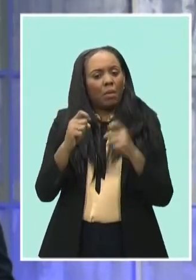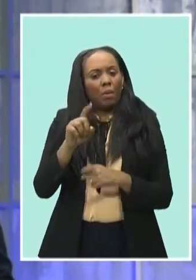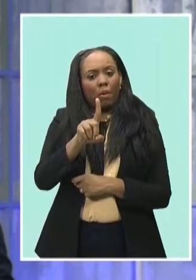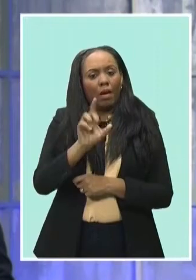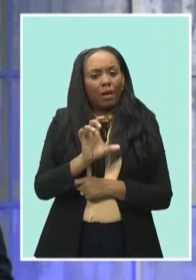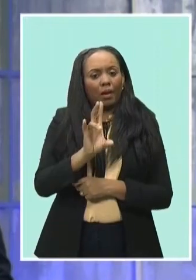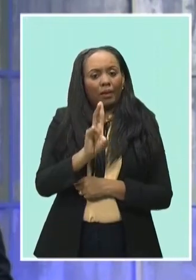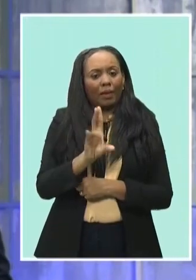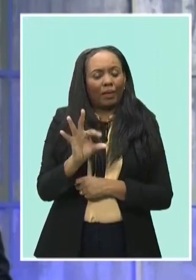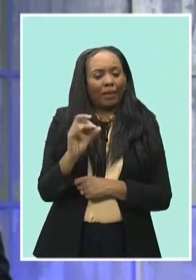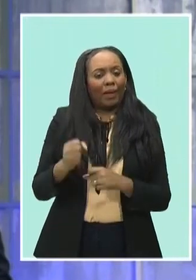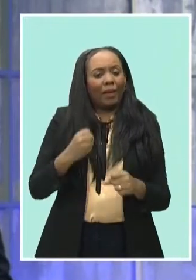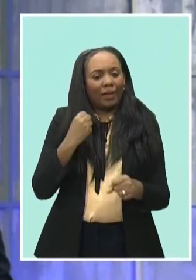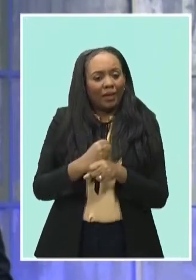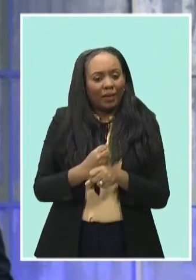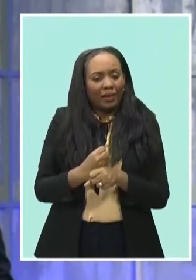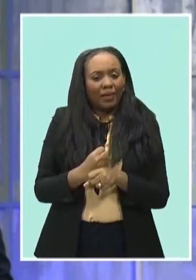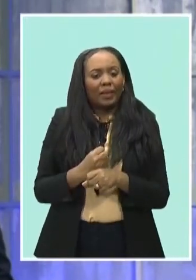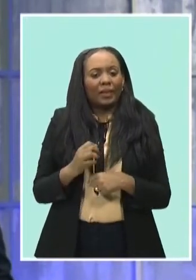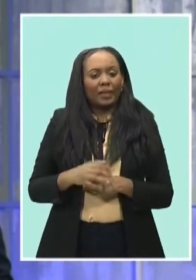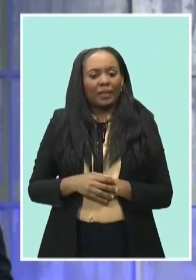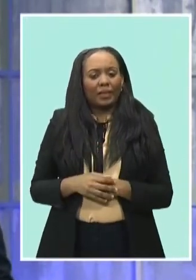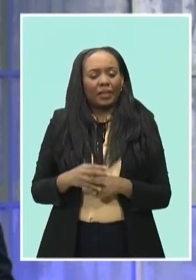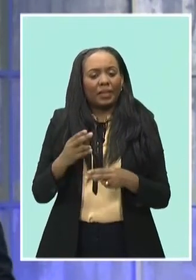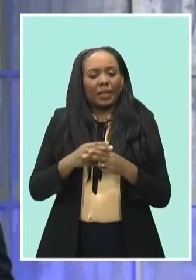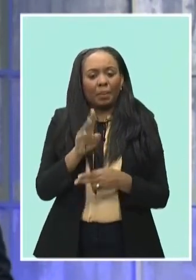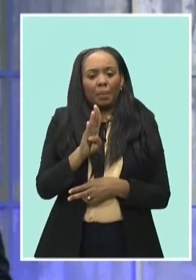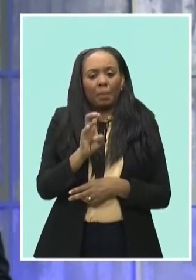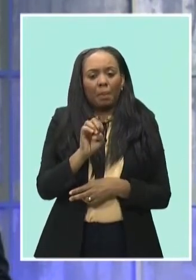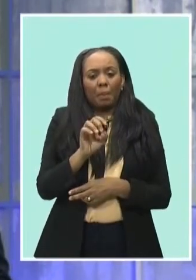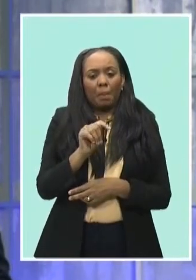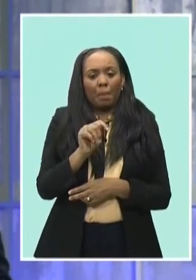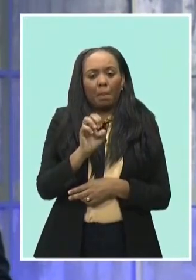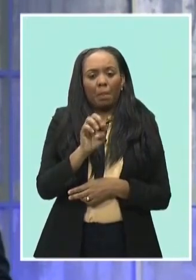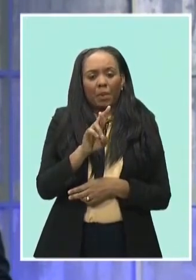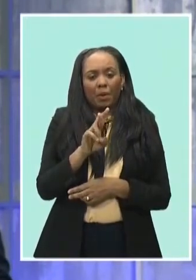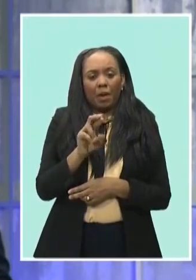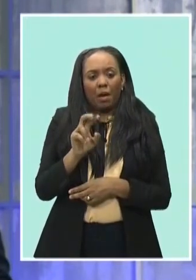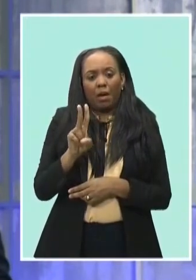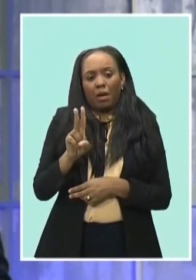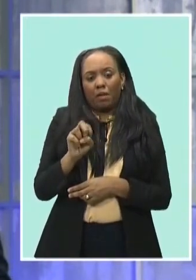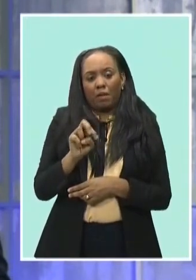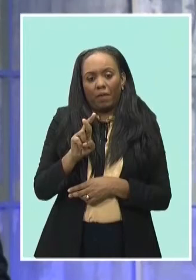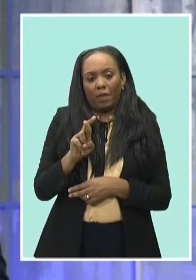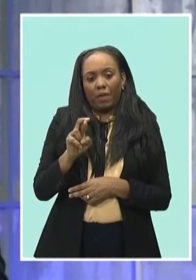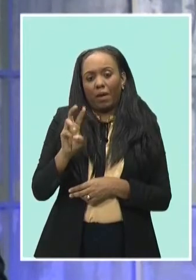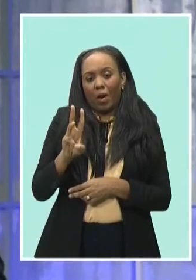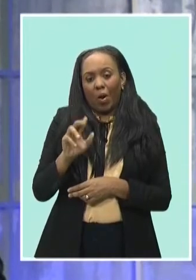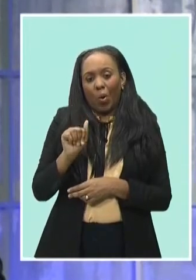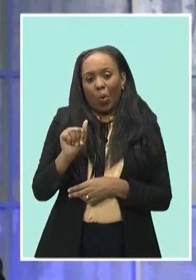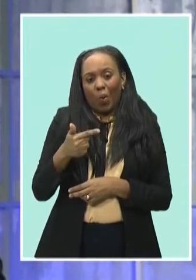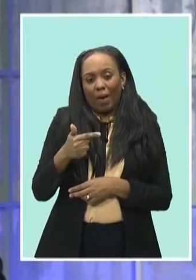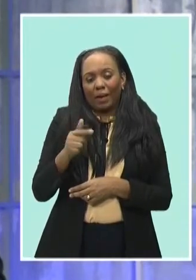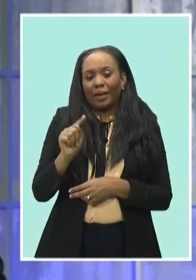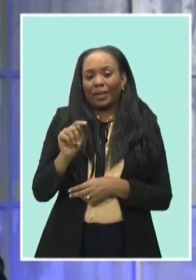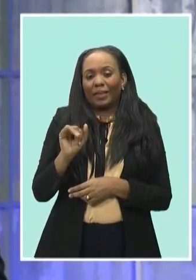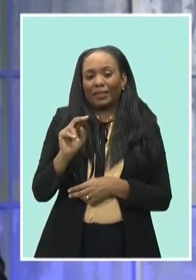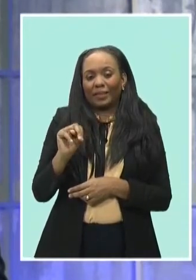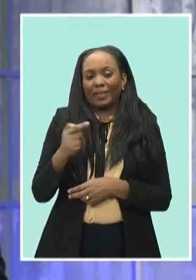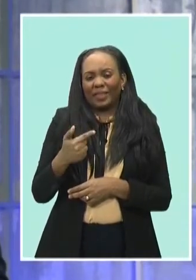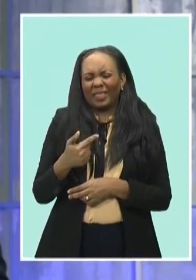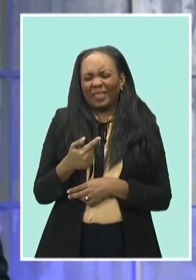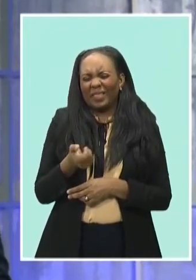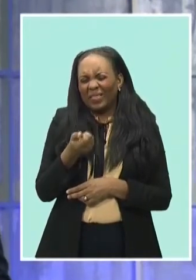celebrating 179 years of existence. Better Vernwangting has been described as possibly one of the